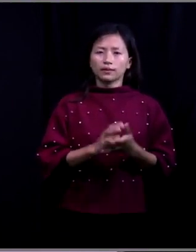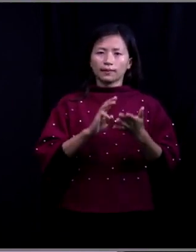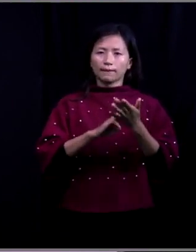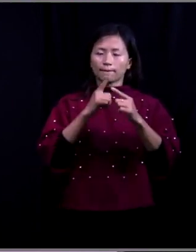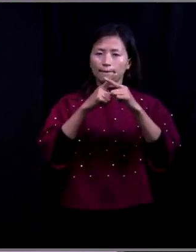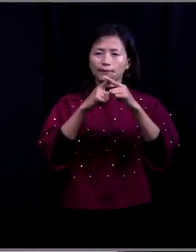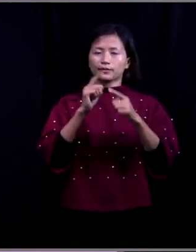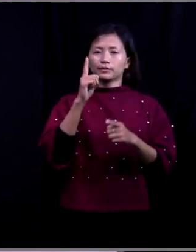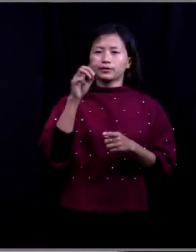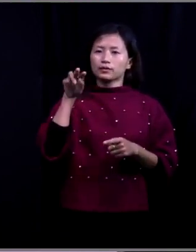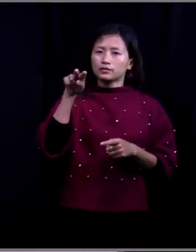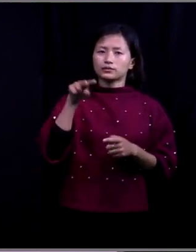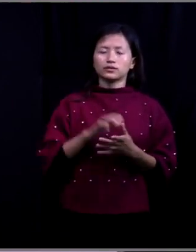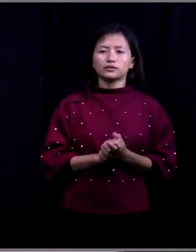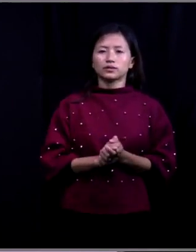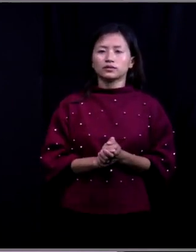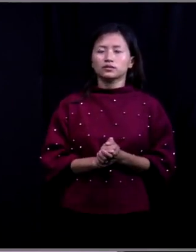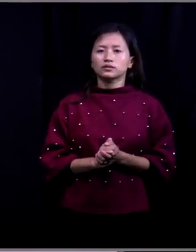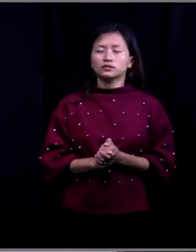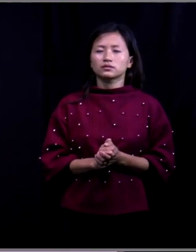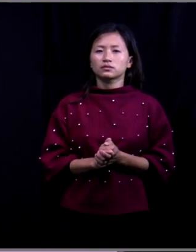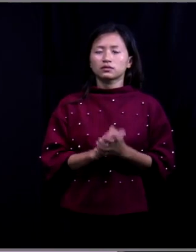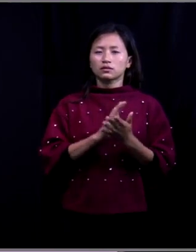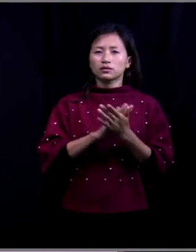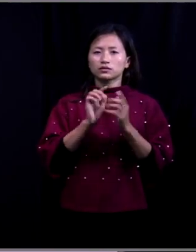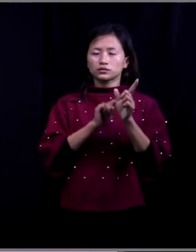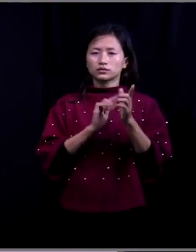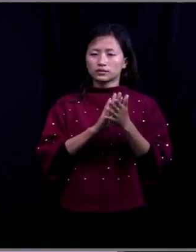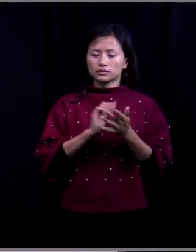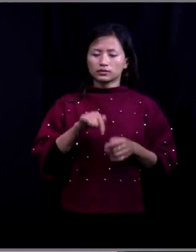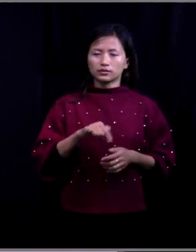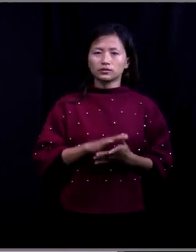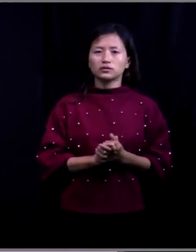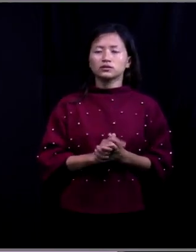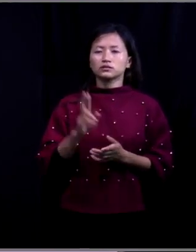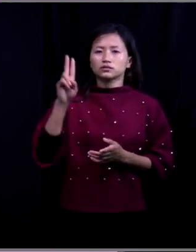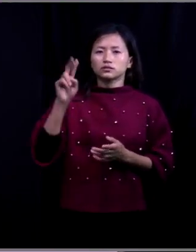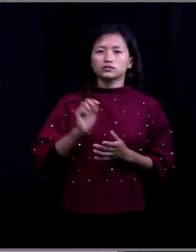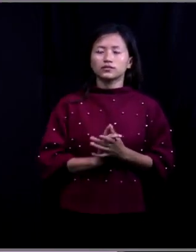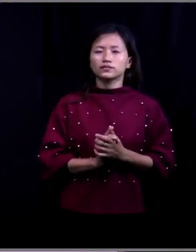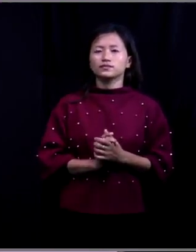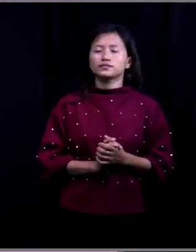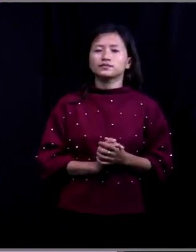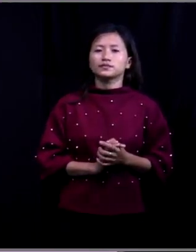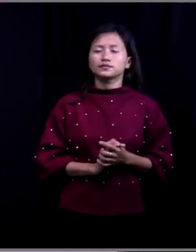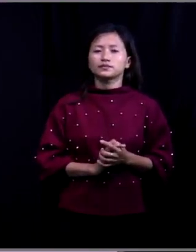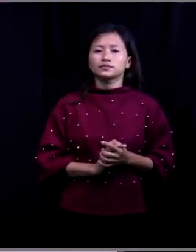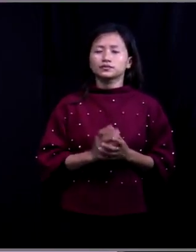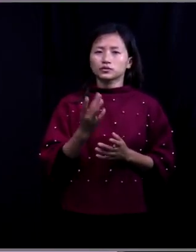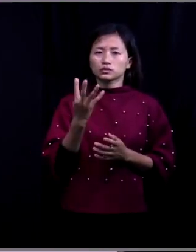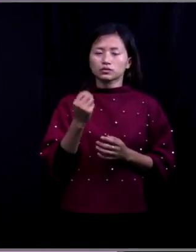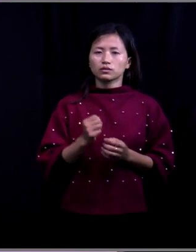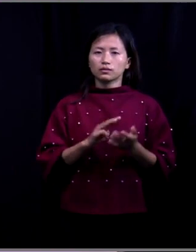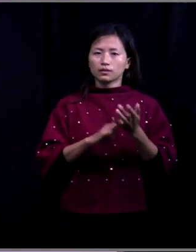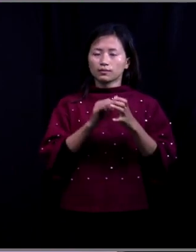by 100. So mass of hydrogen here is 2. Total mass